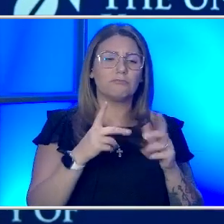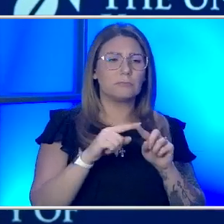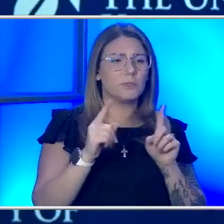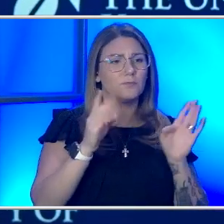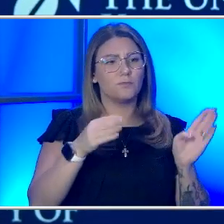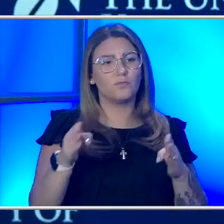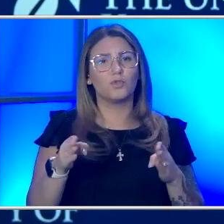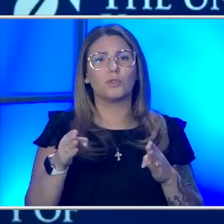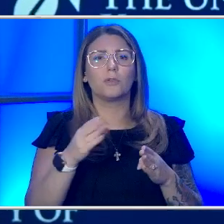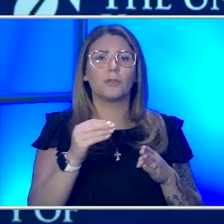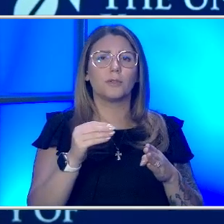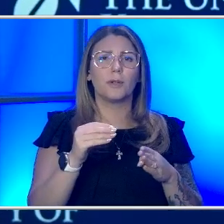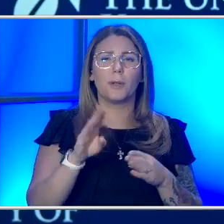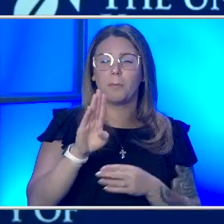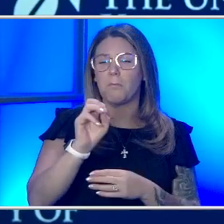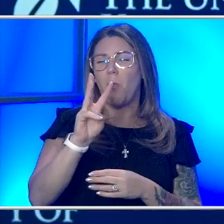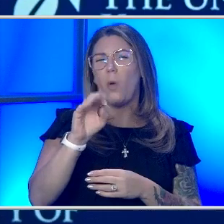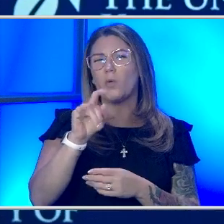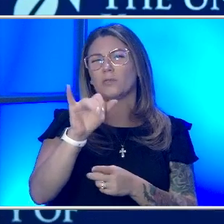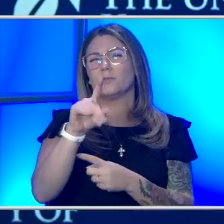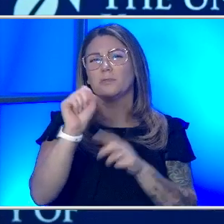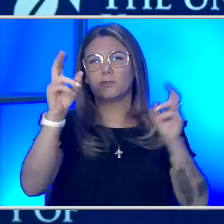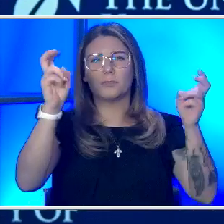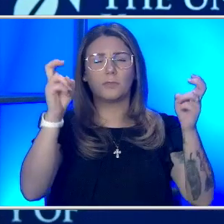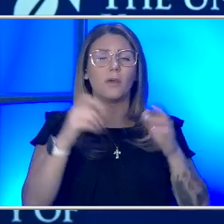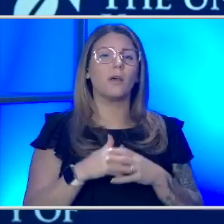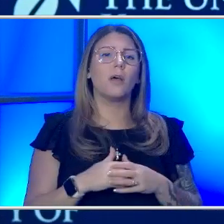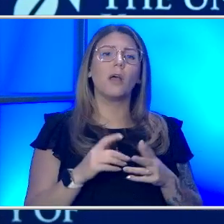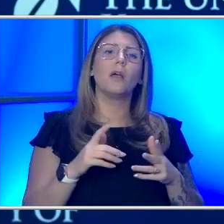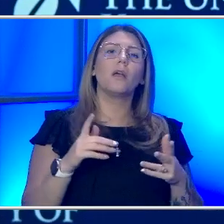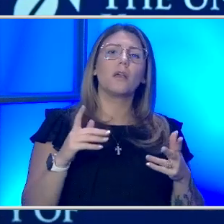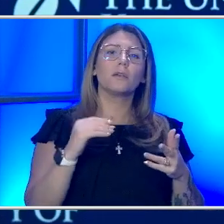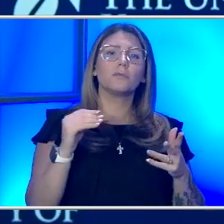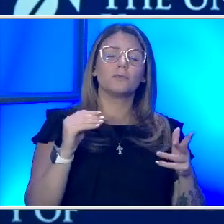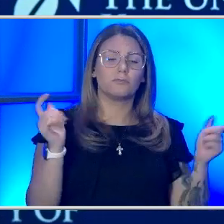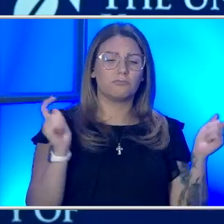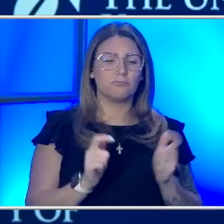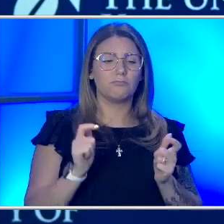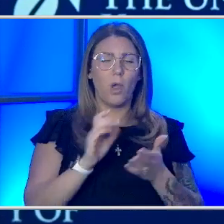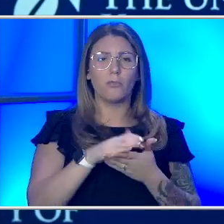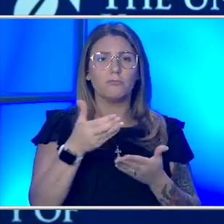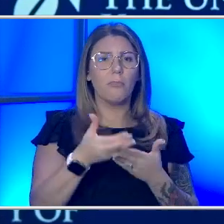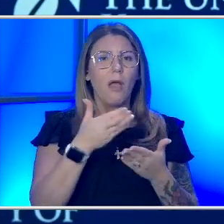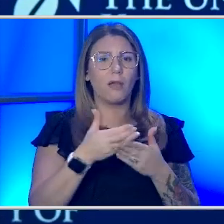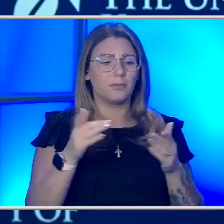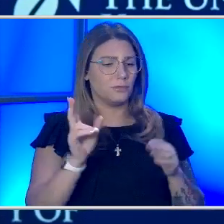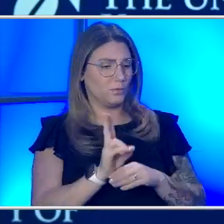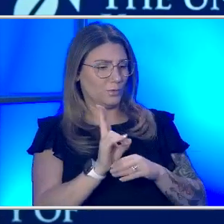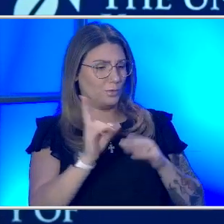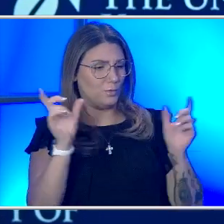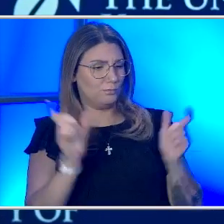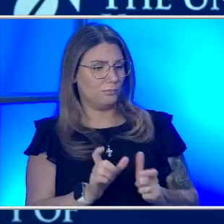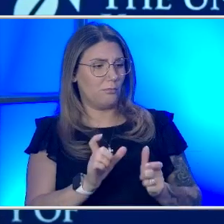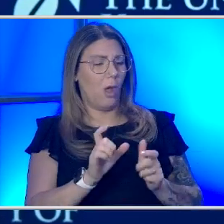in there. And for a small volume, you can actually use a smaller bowl, and as a result, you